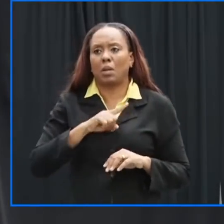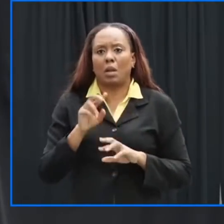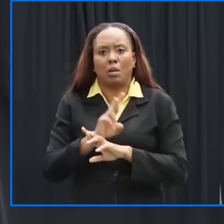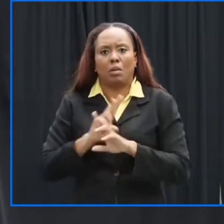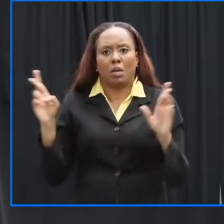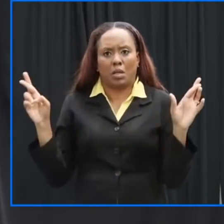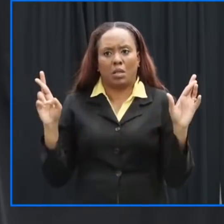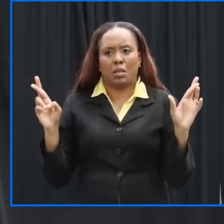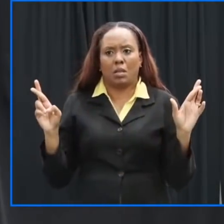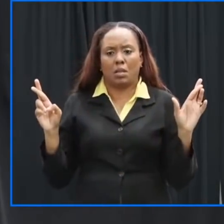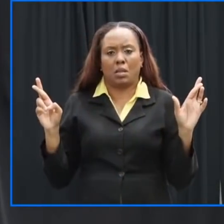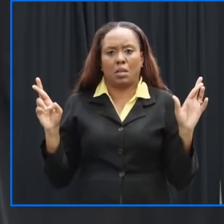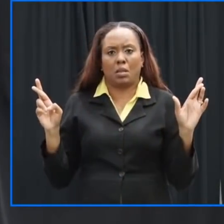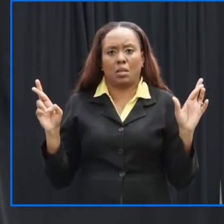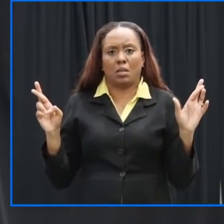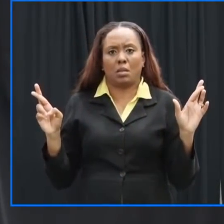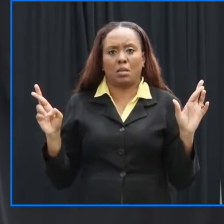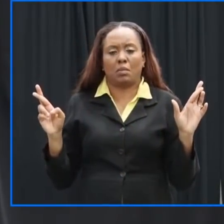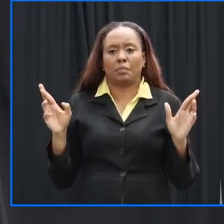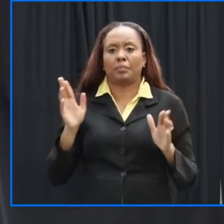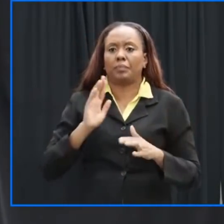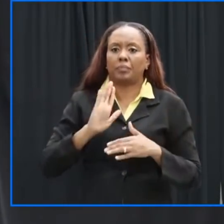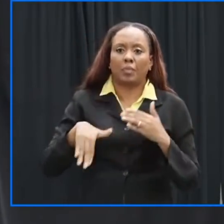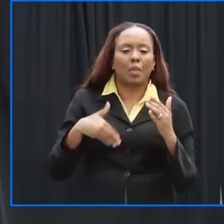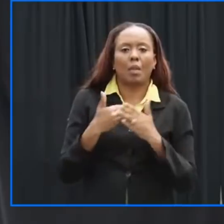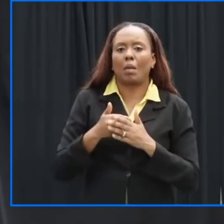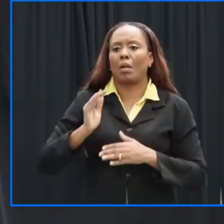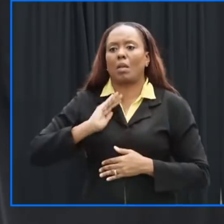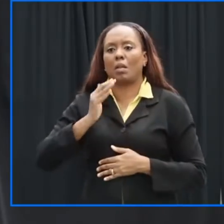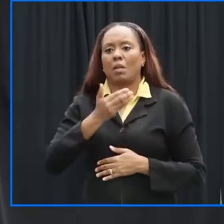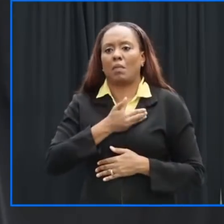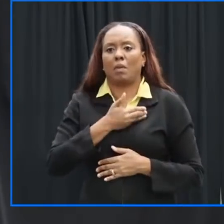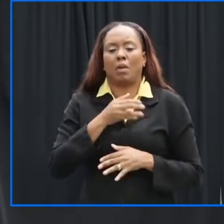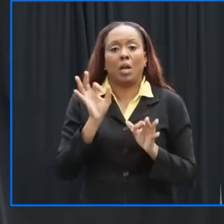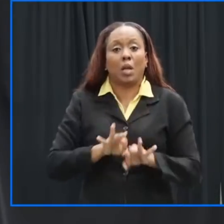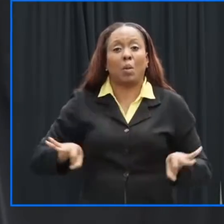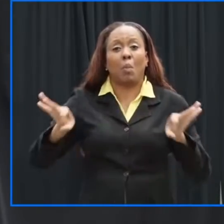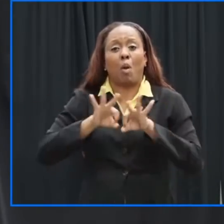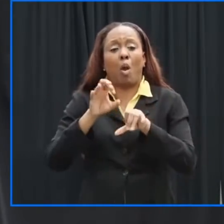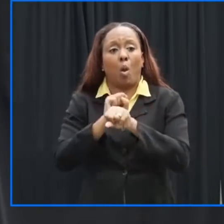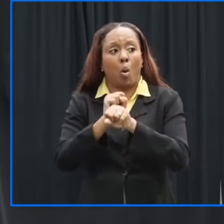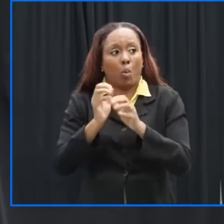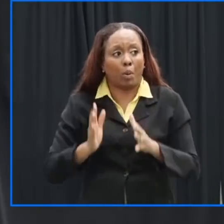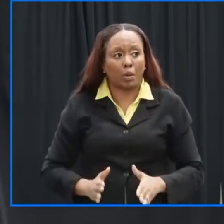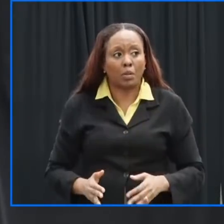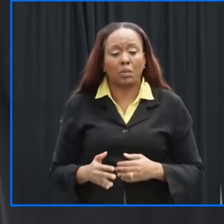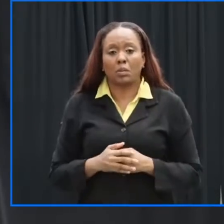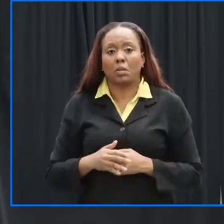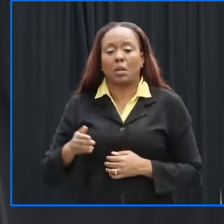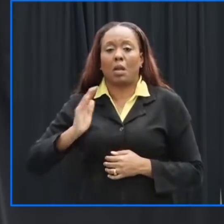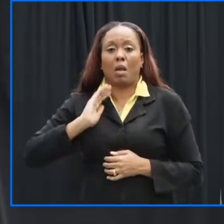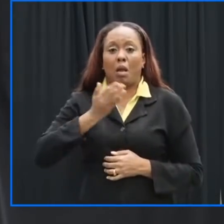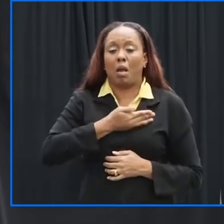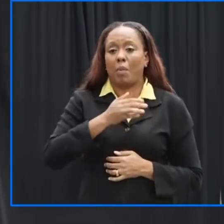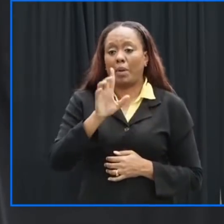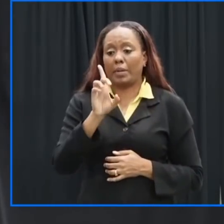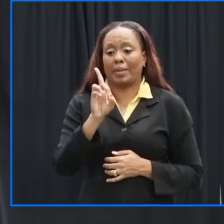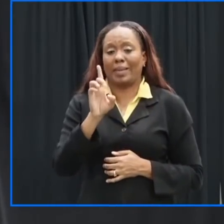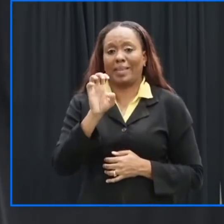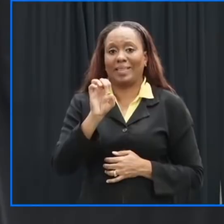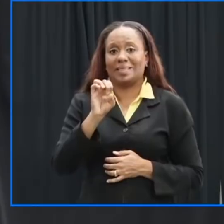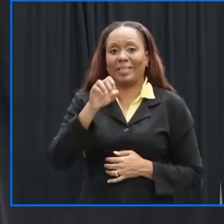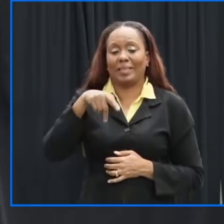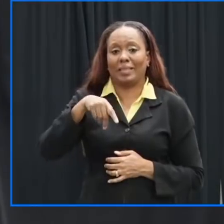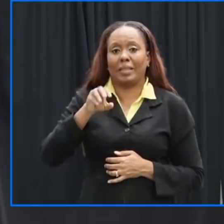have mobilized all of our depots. Our essential workers are fully aware, apprised,